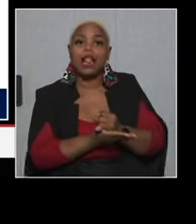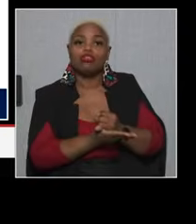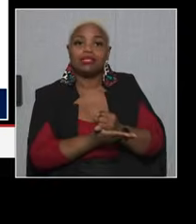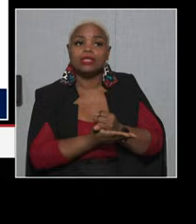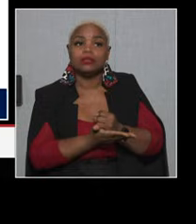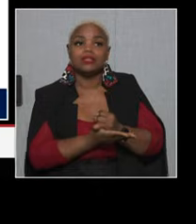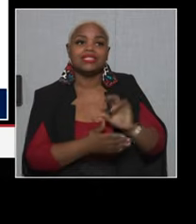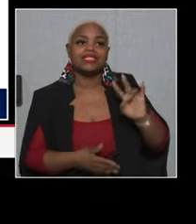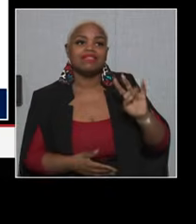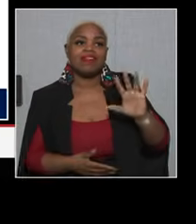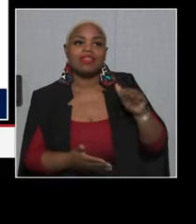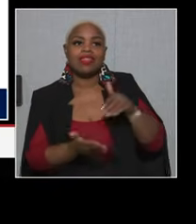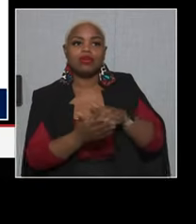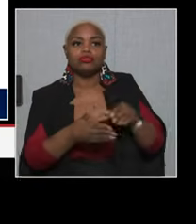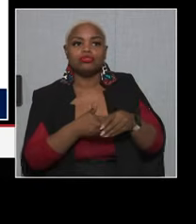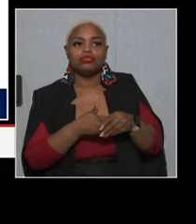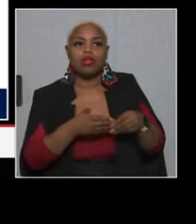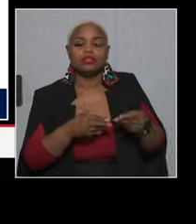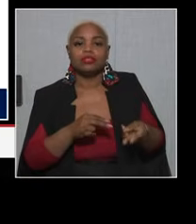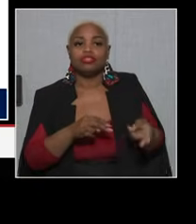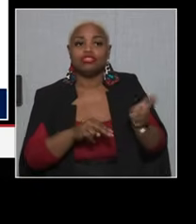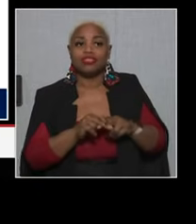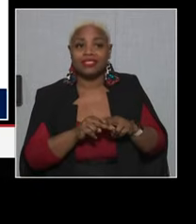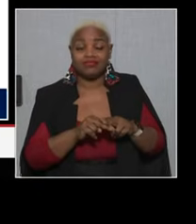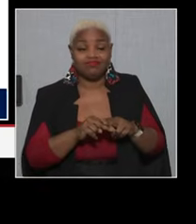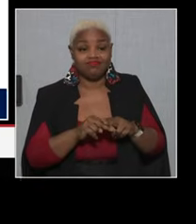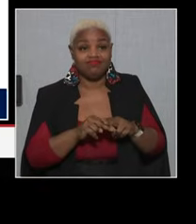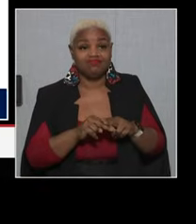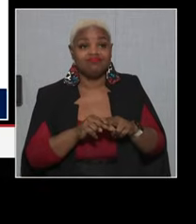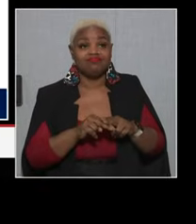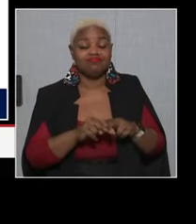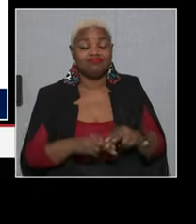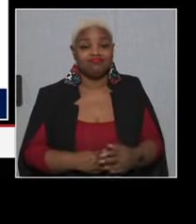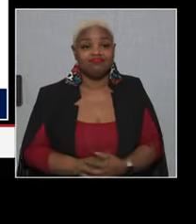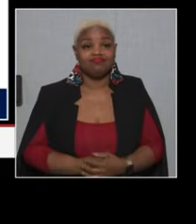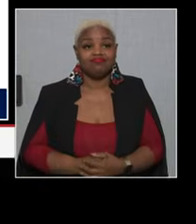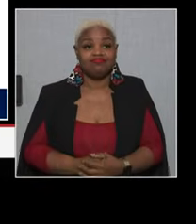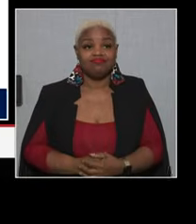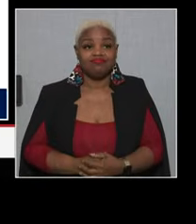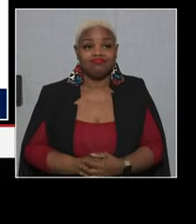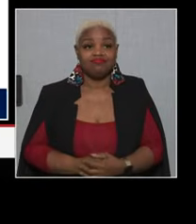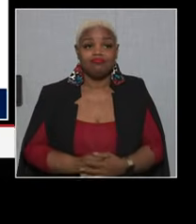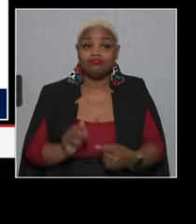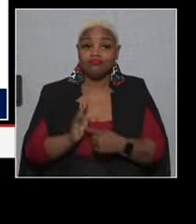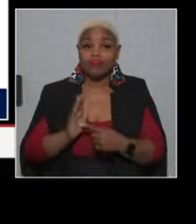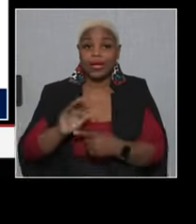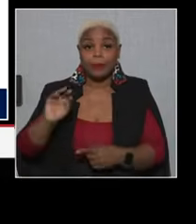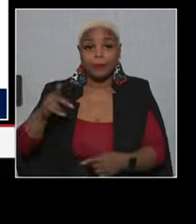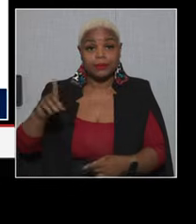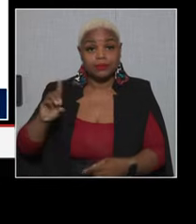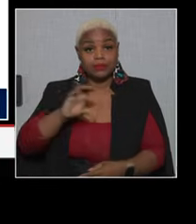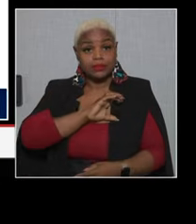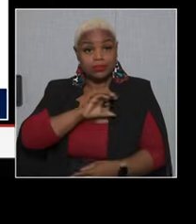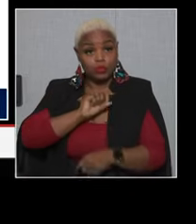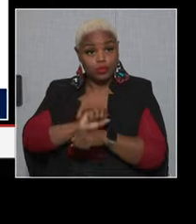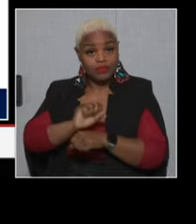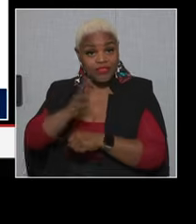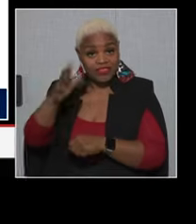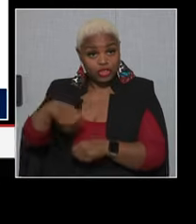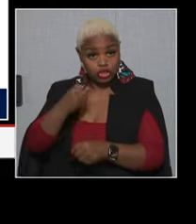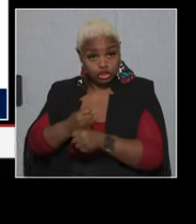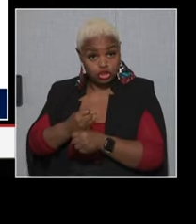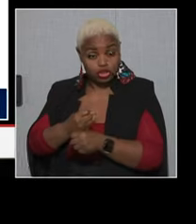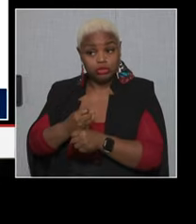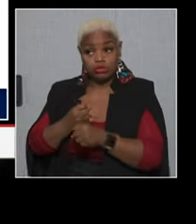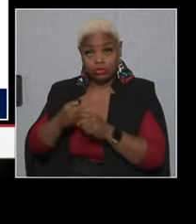$75,000. After 5 years of service, an MPD officer can make more than $95,000 a year. Our in-person recruitment team has also